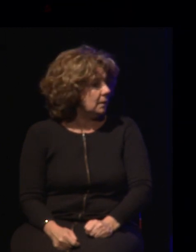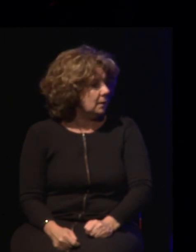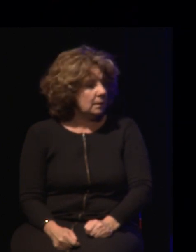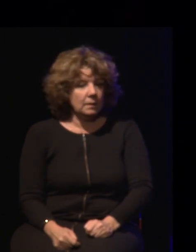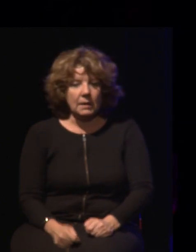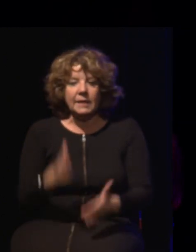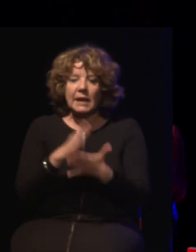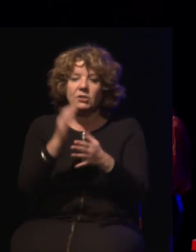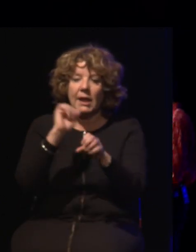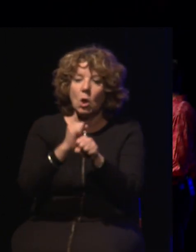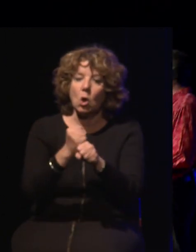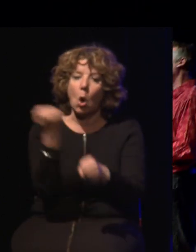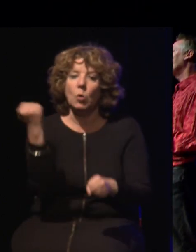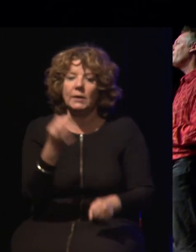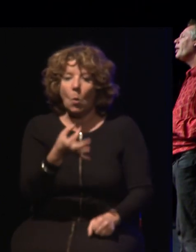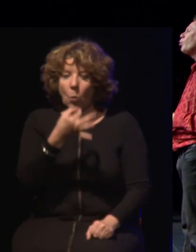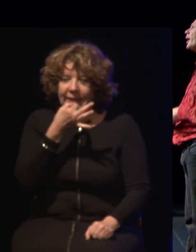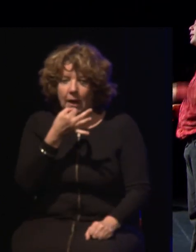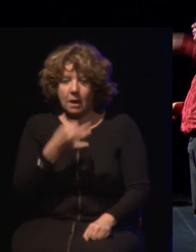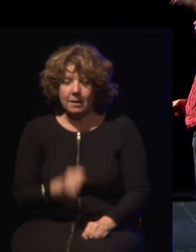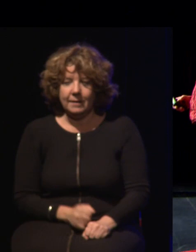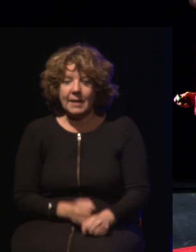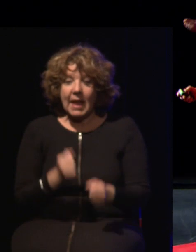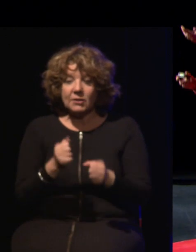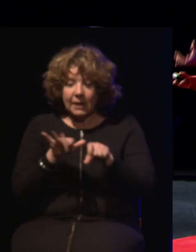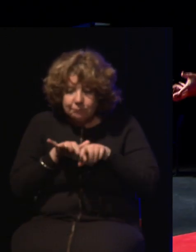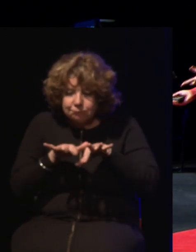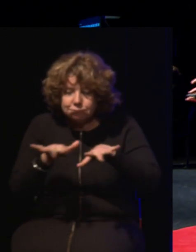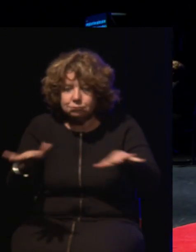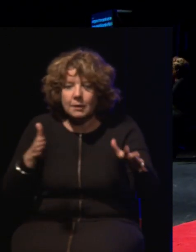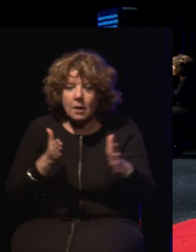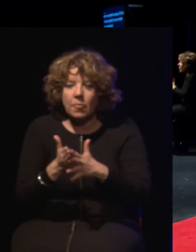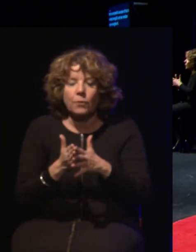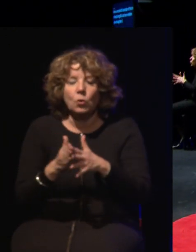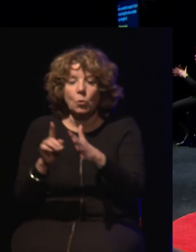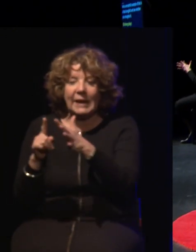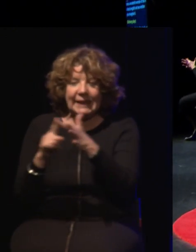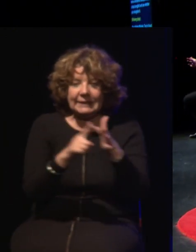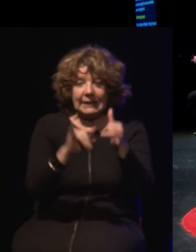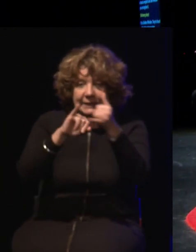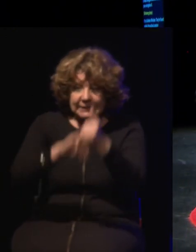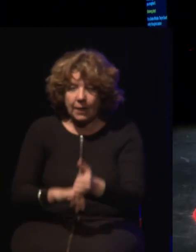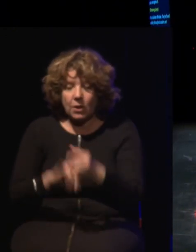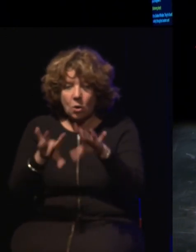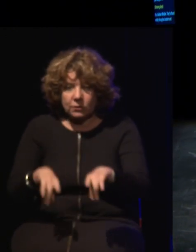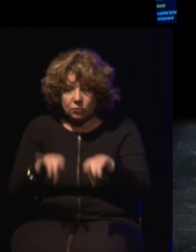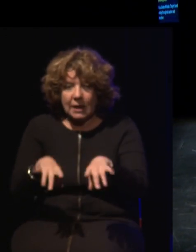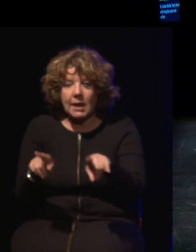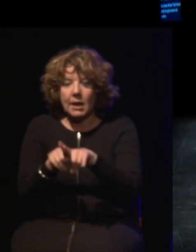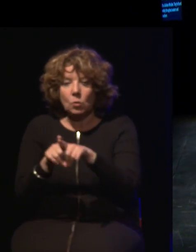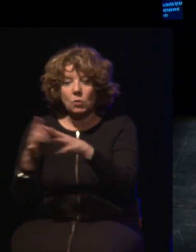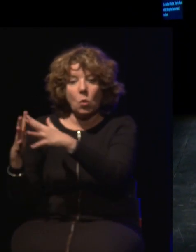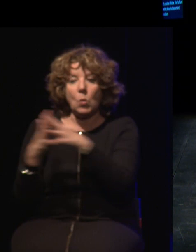It's a golden whistler. They're found widely throughout eastern and southern Australia and with races throughout the western